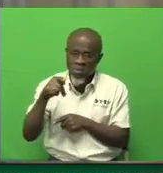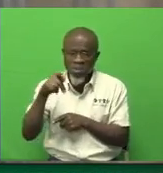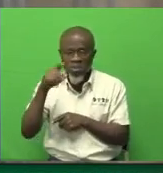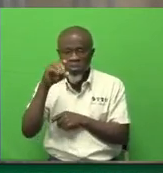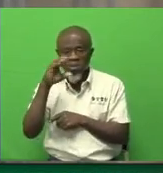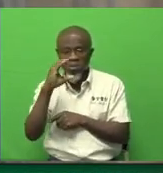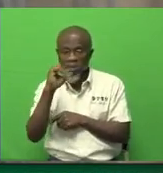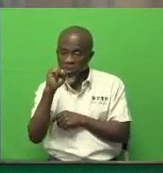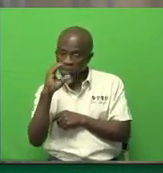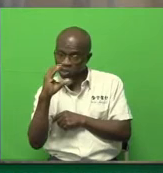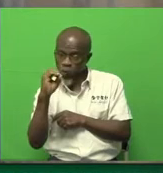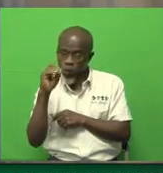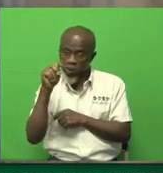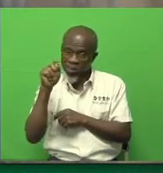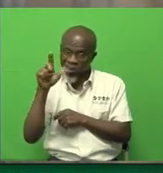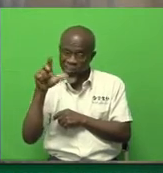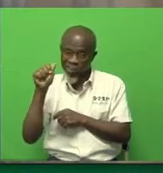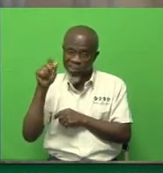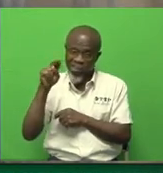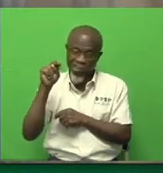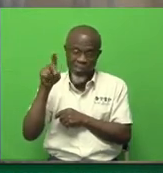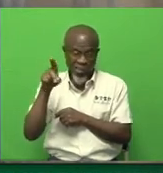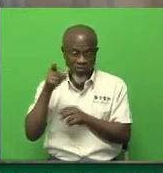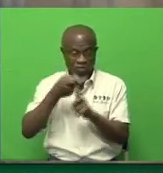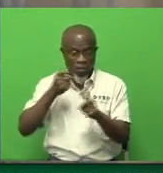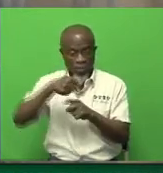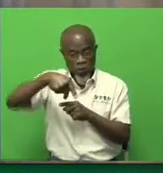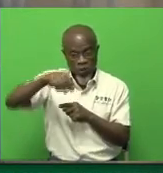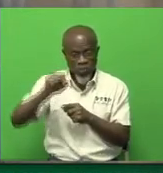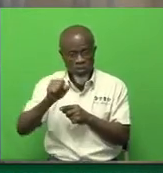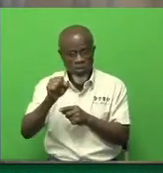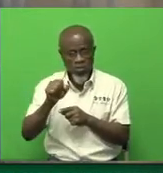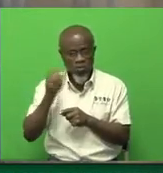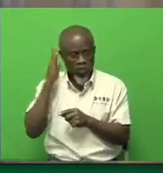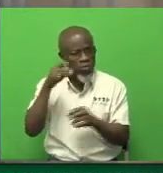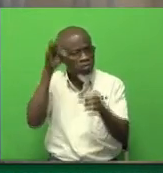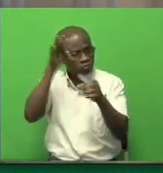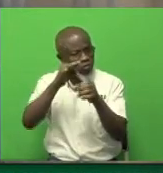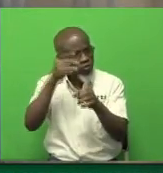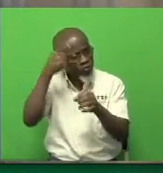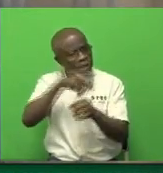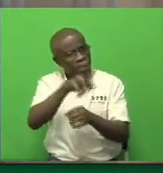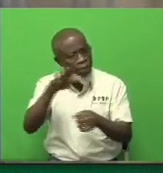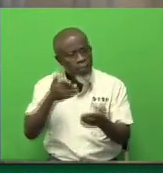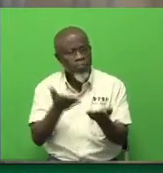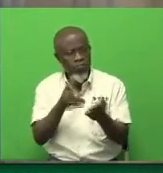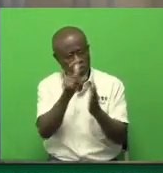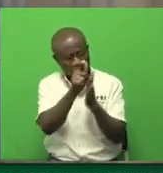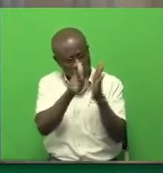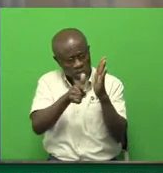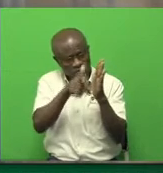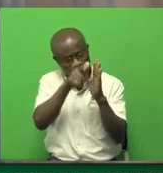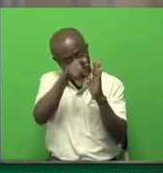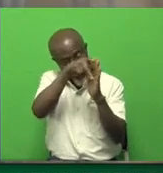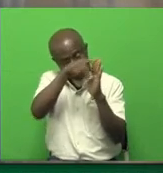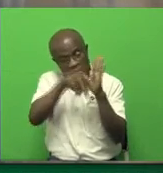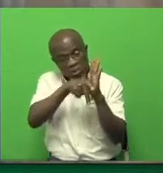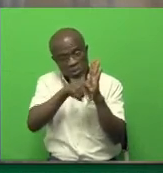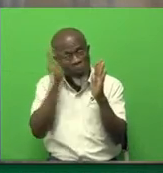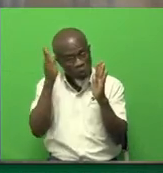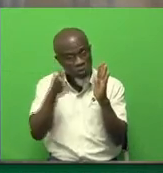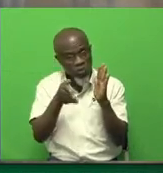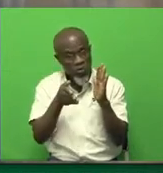wait to see when we talked would you do that or do you have a conscious or a heart that you will stand